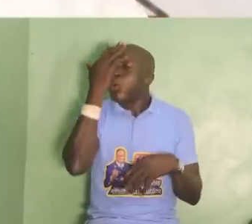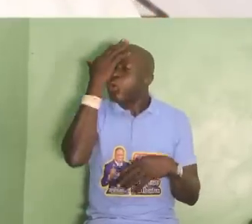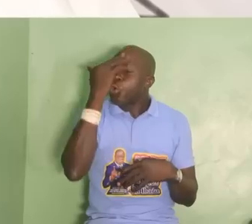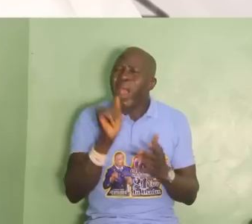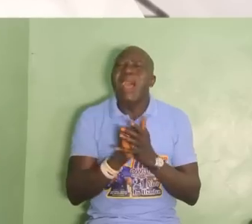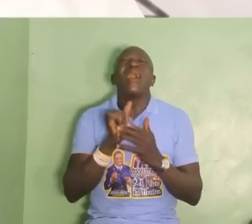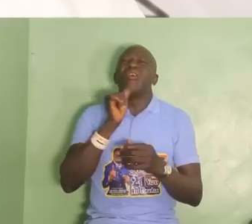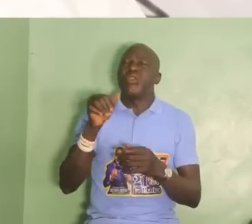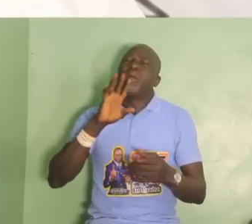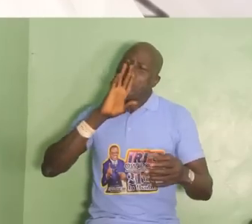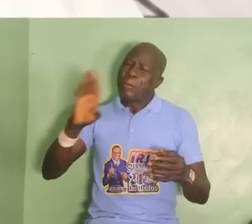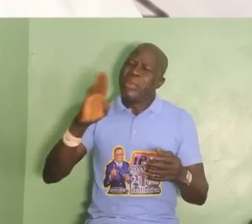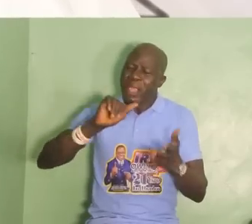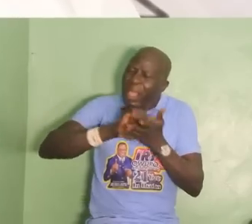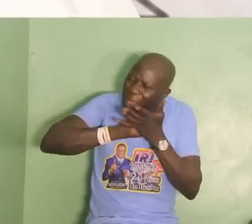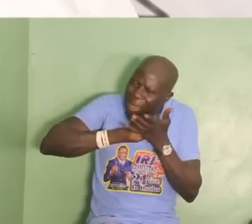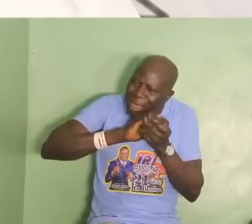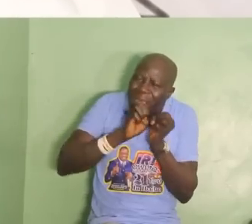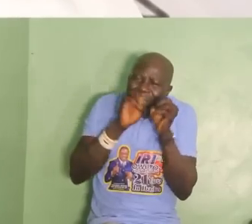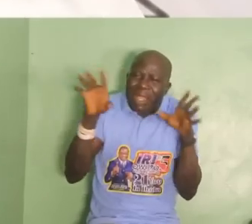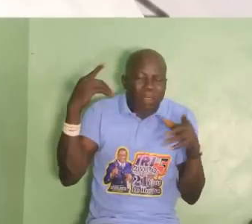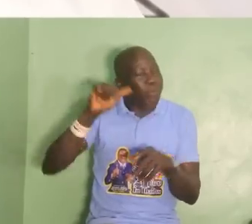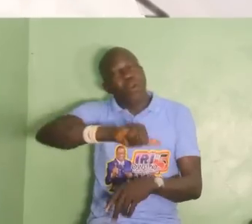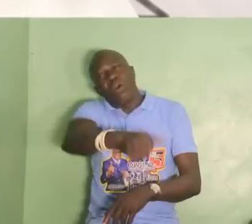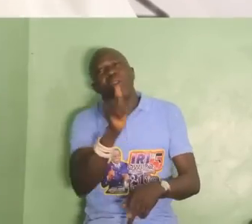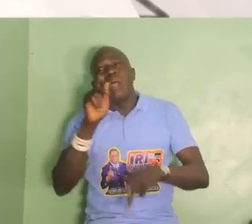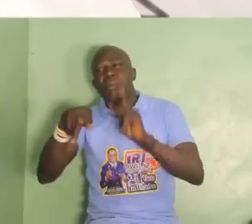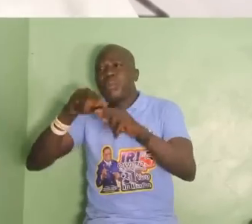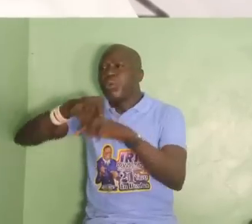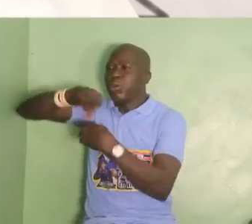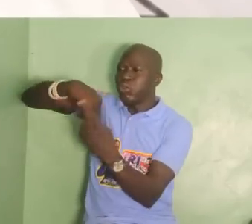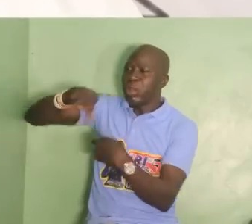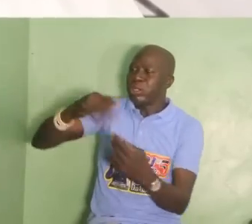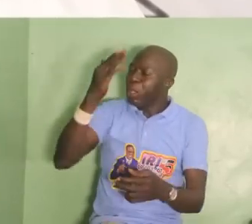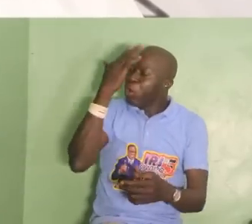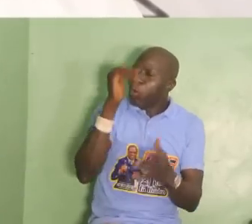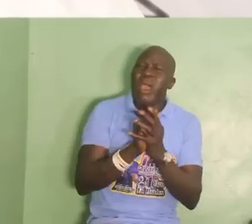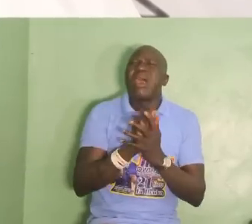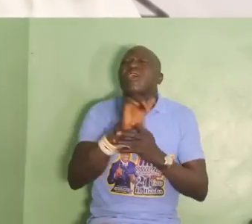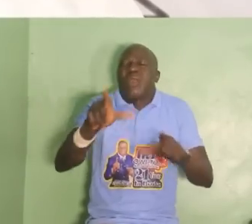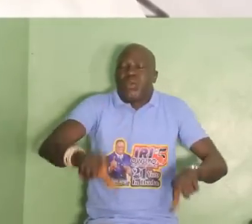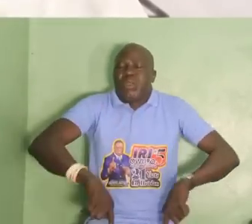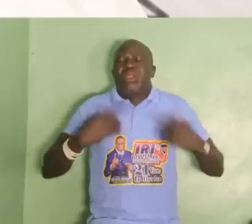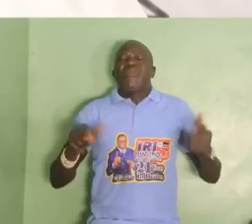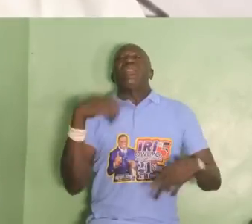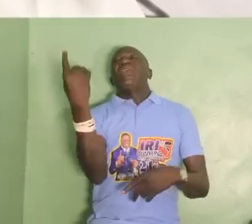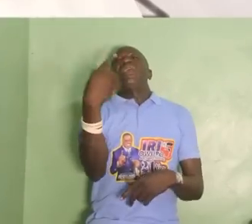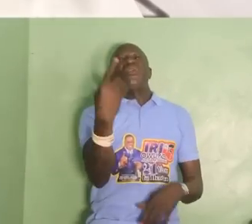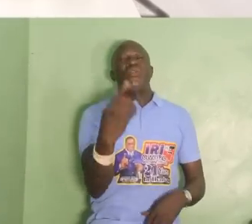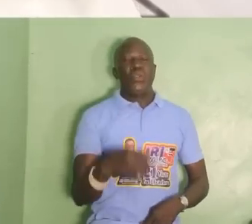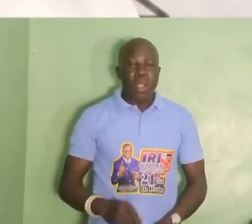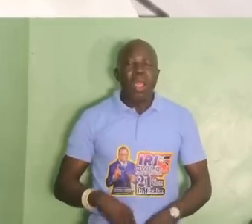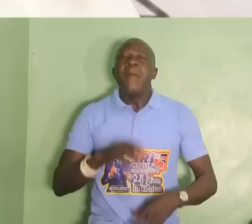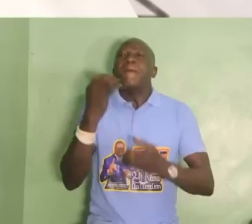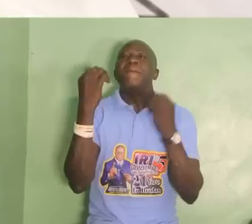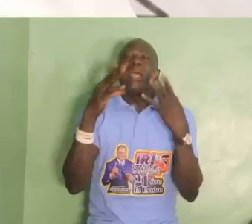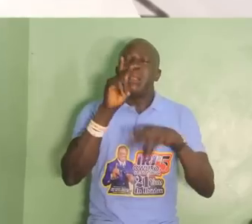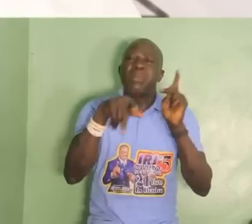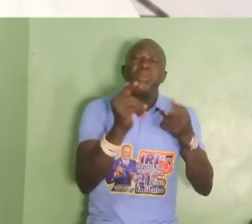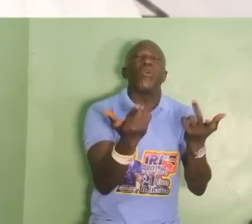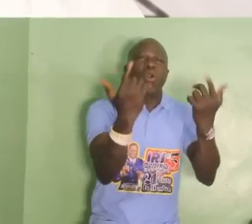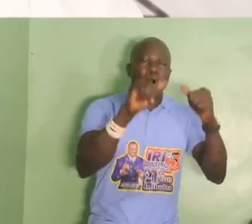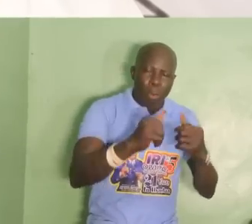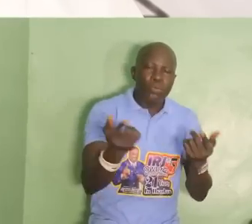seri. The enemy push one assignment on one time. I'm my ya, one lola. A lot of honorable people and excellent people. The